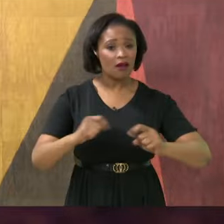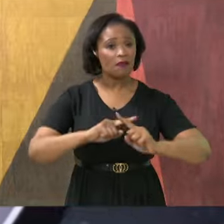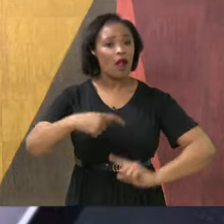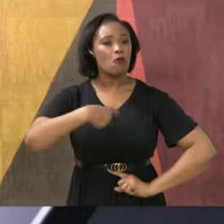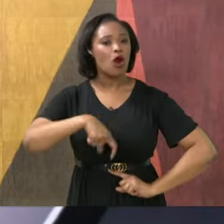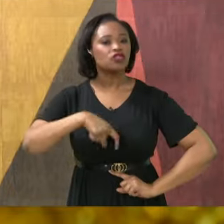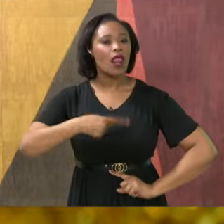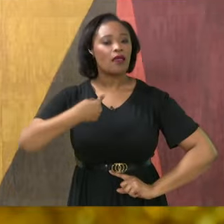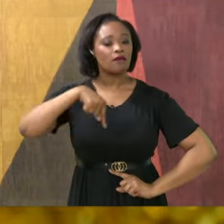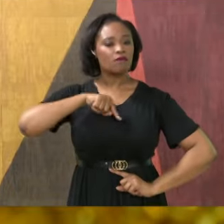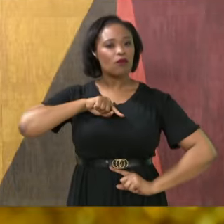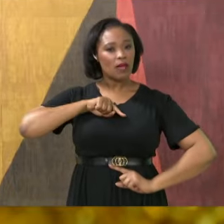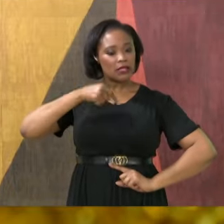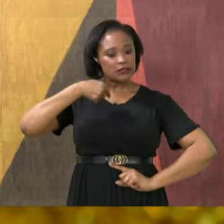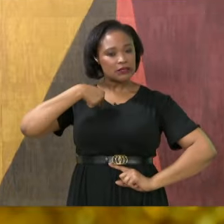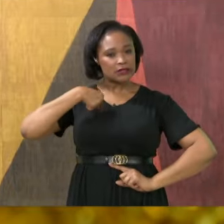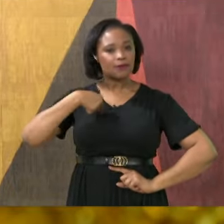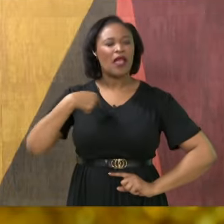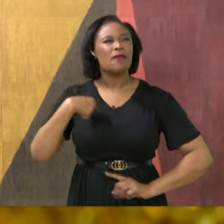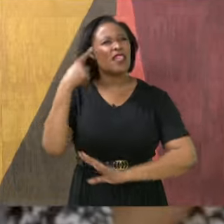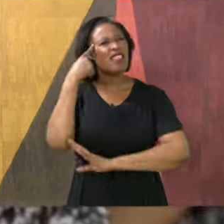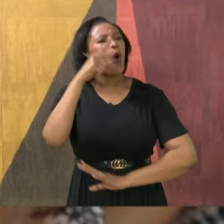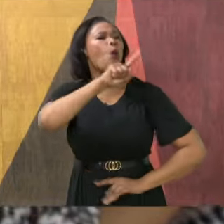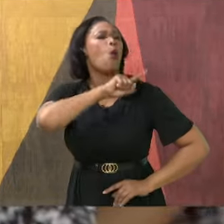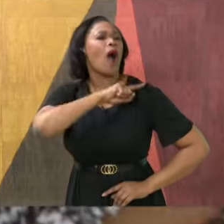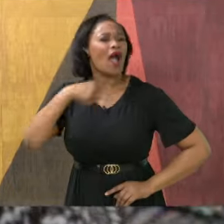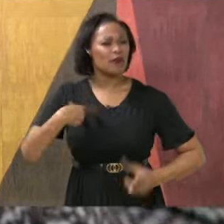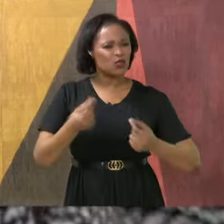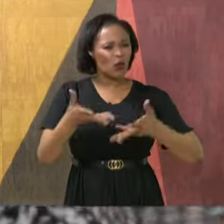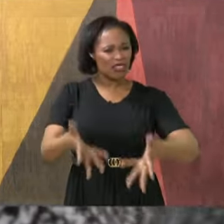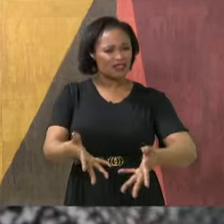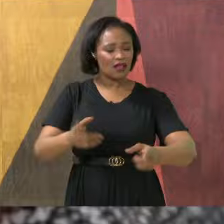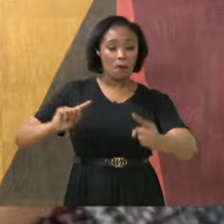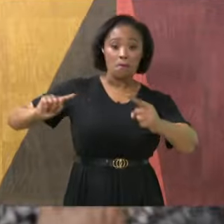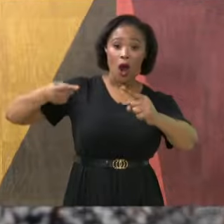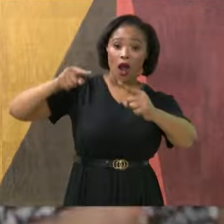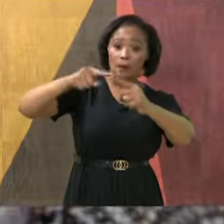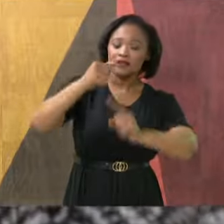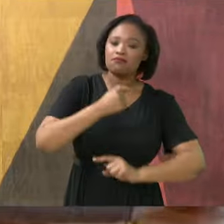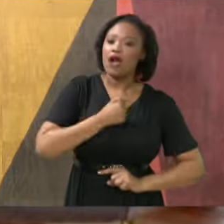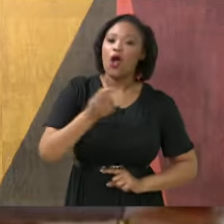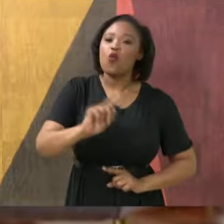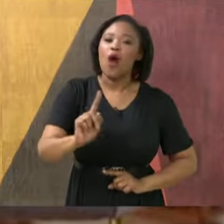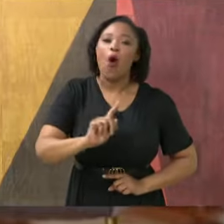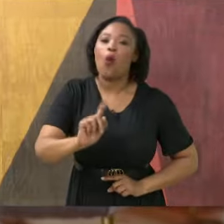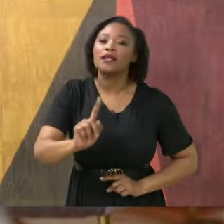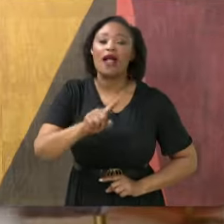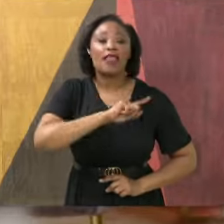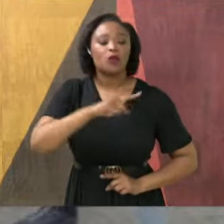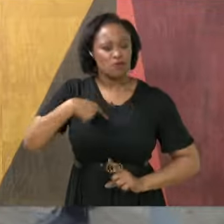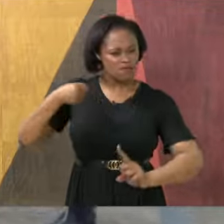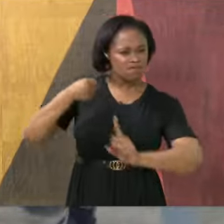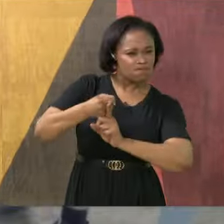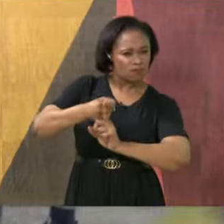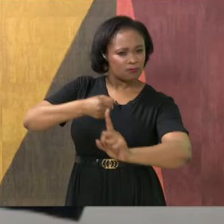was my why and my purpose that made me push through and persevere. Because I will keep saying this.